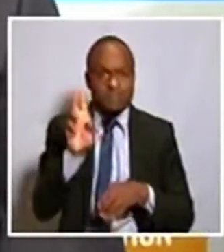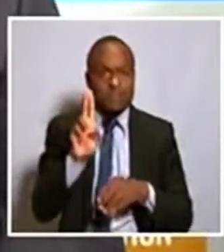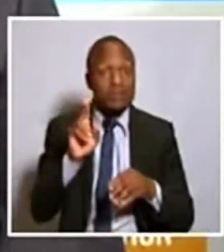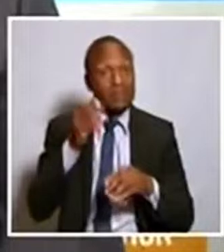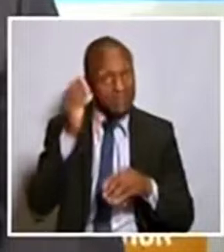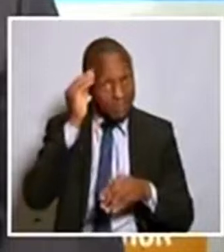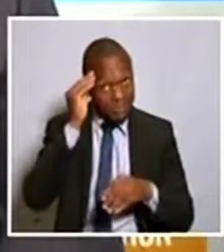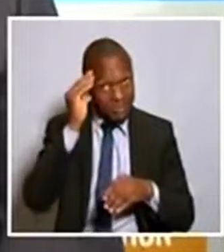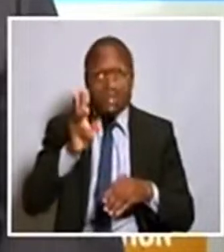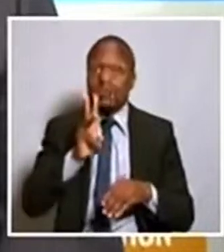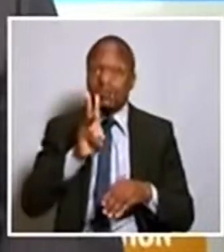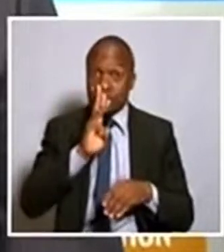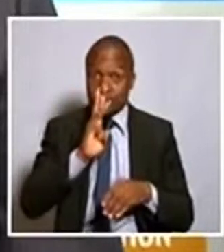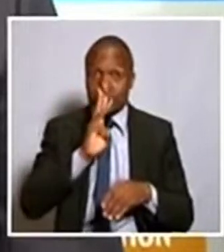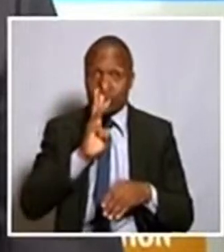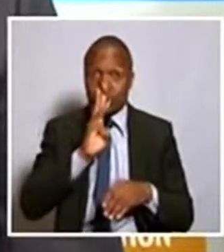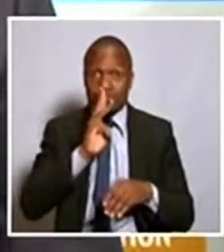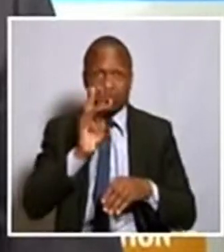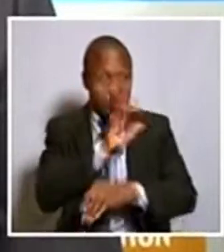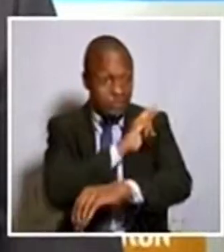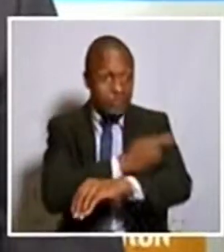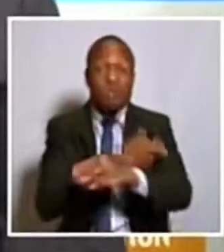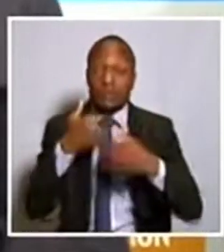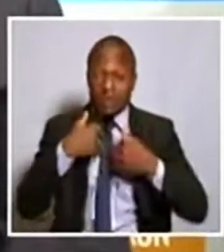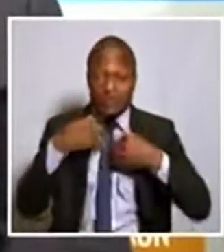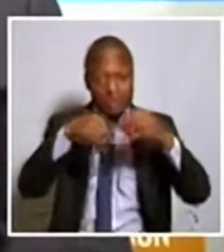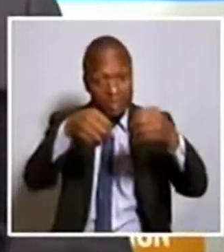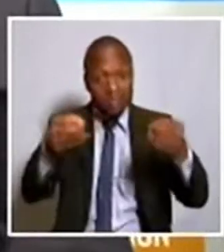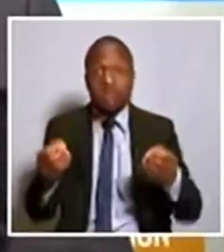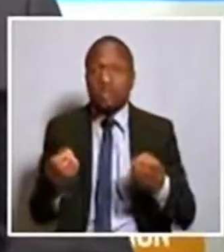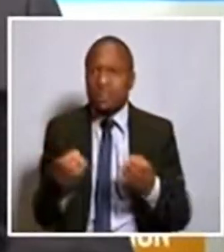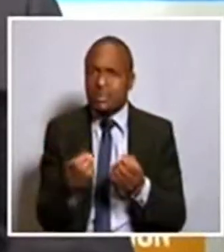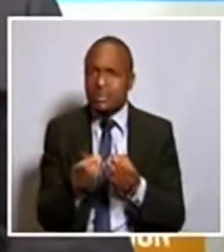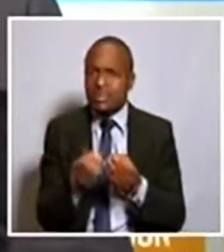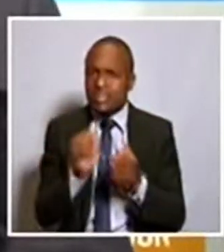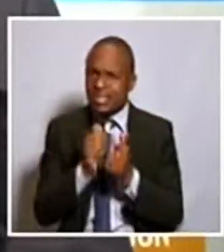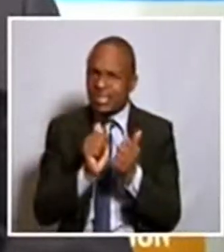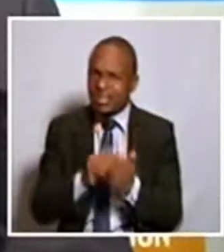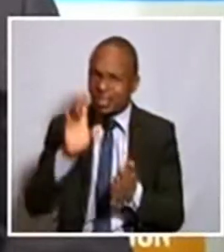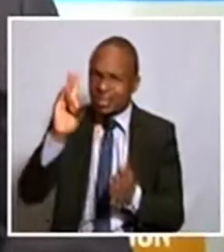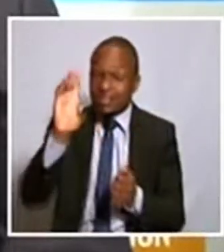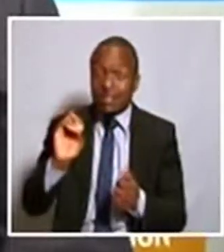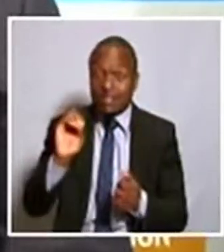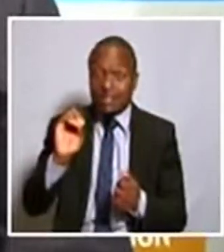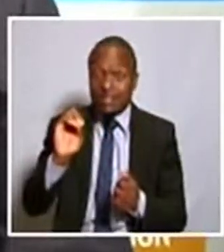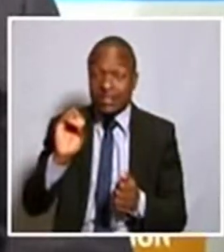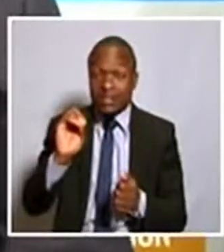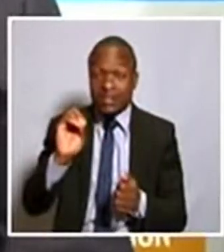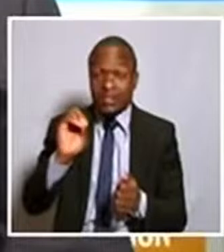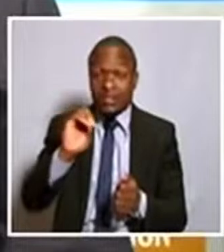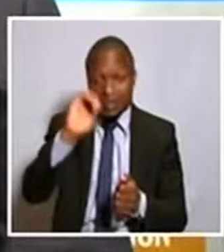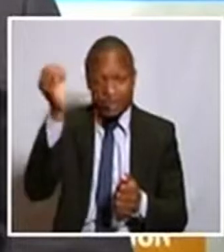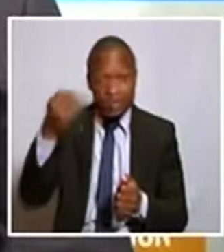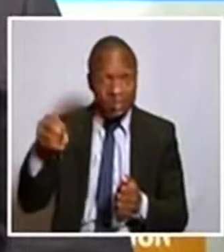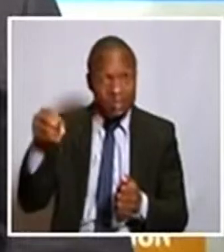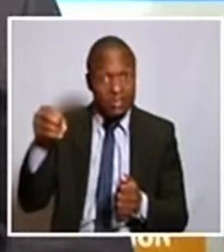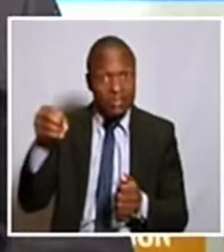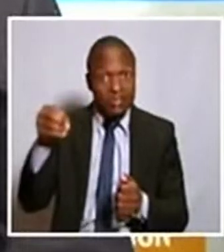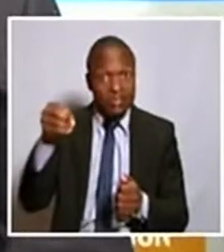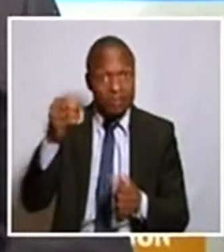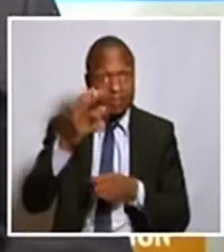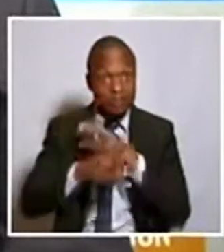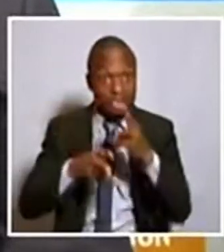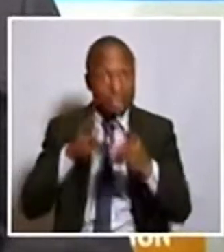know the water bodies which we have, the ocean, is covering about 70% of our planet. No.